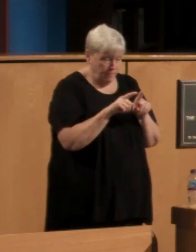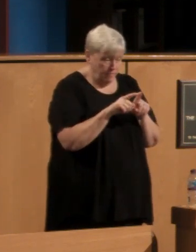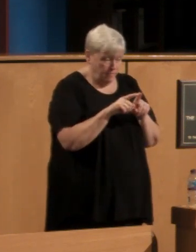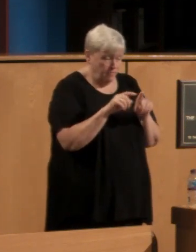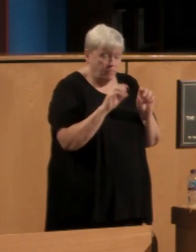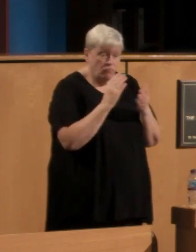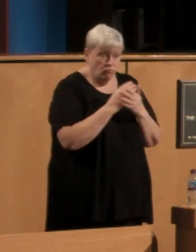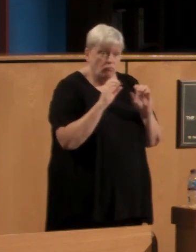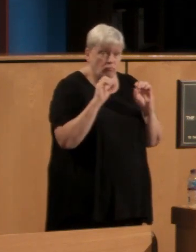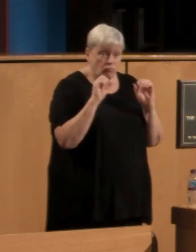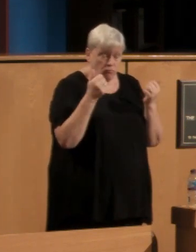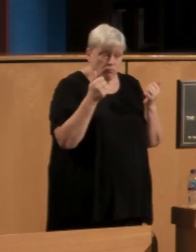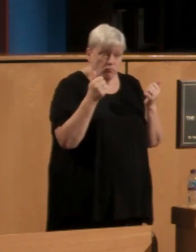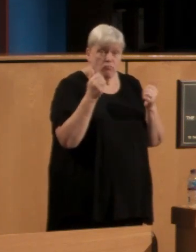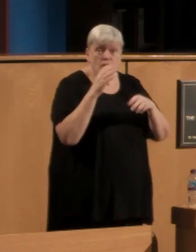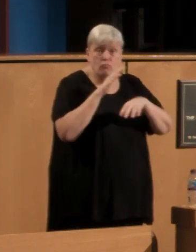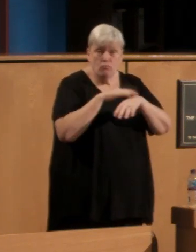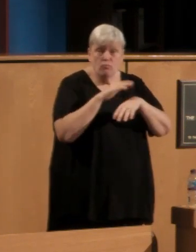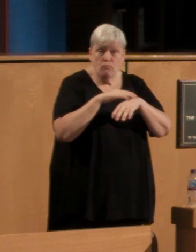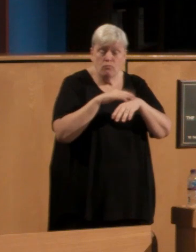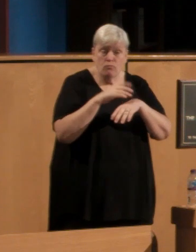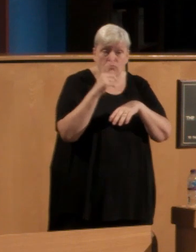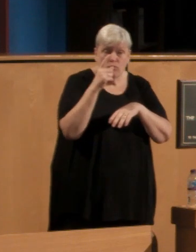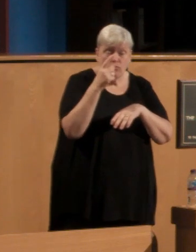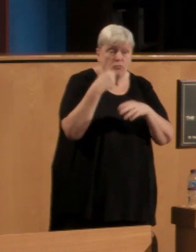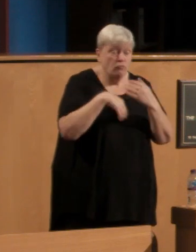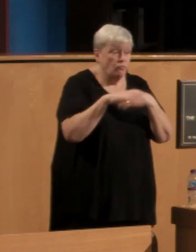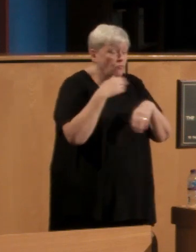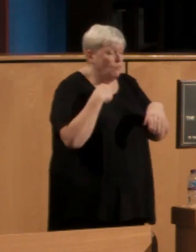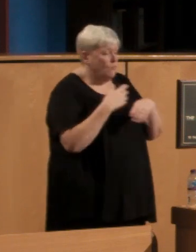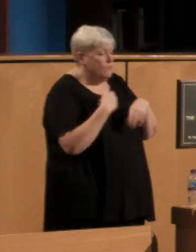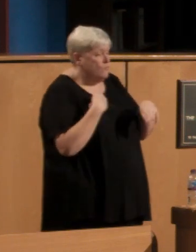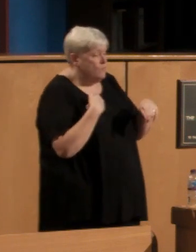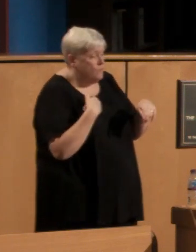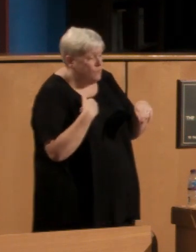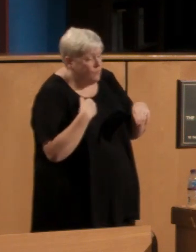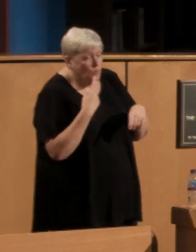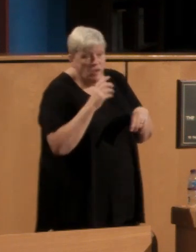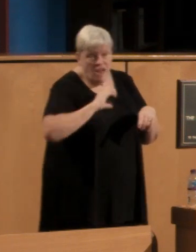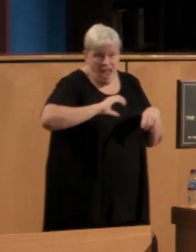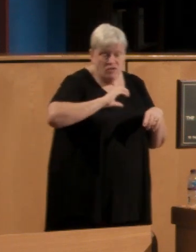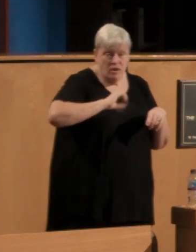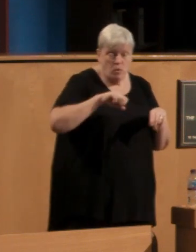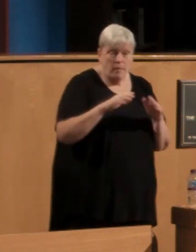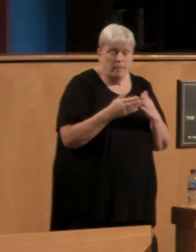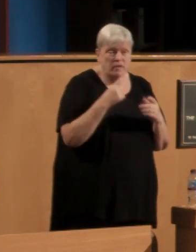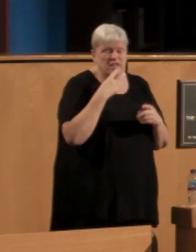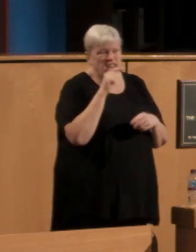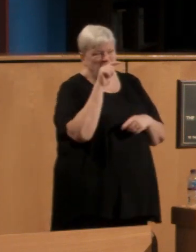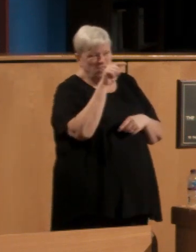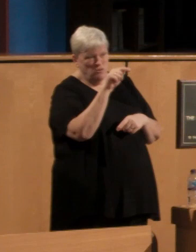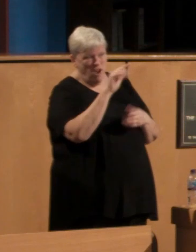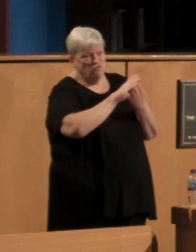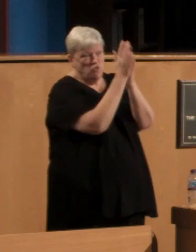great moment in one of the Shadow and Bone books where a character says to another, they said, "You are